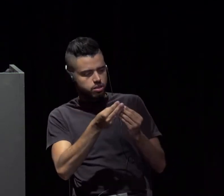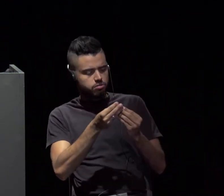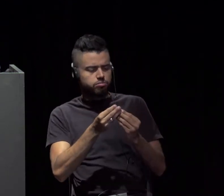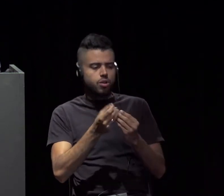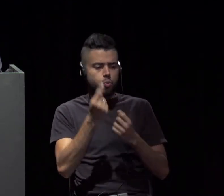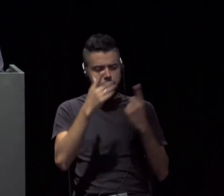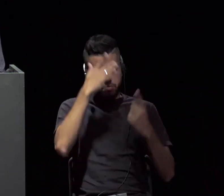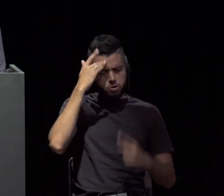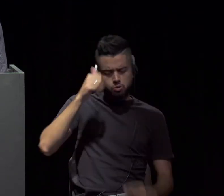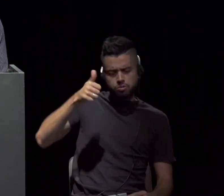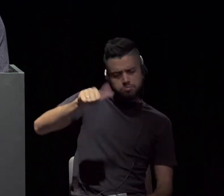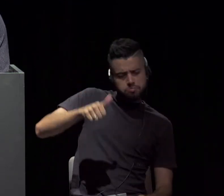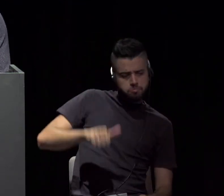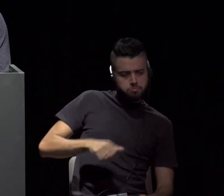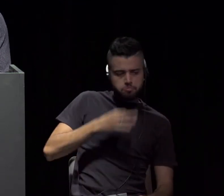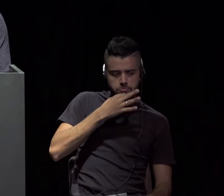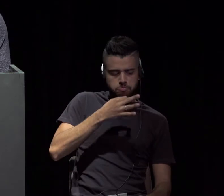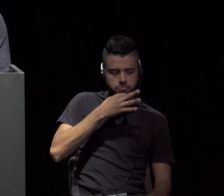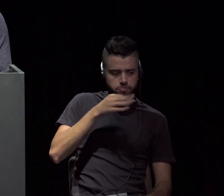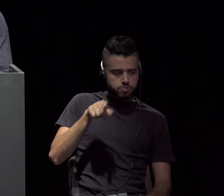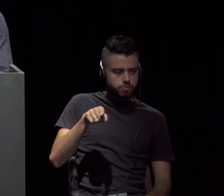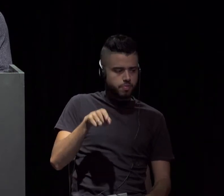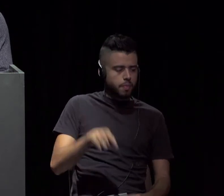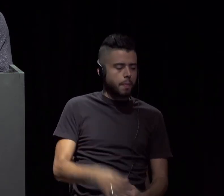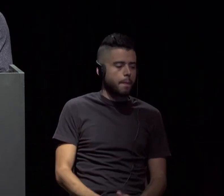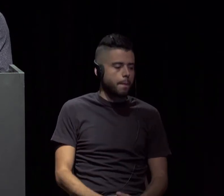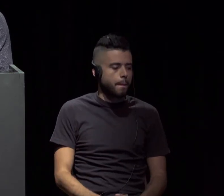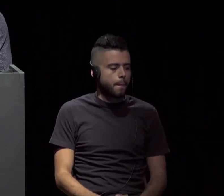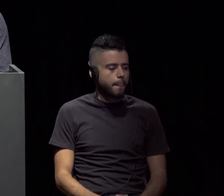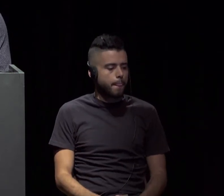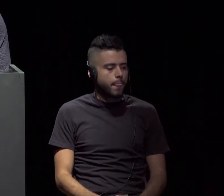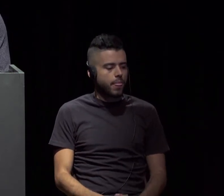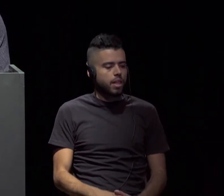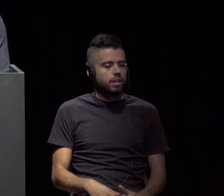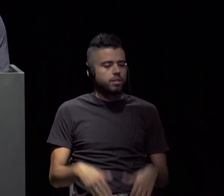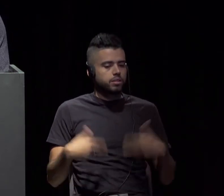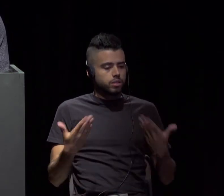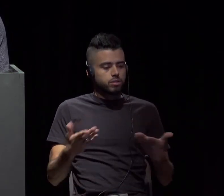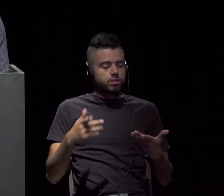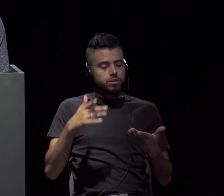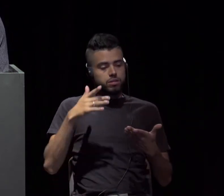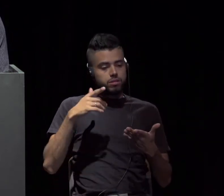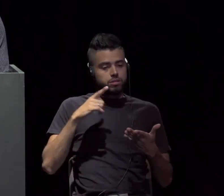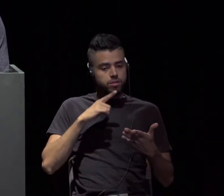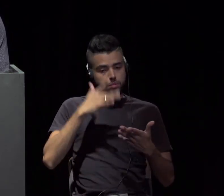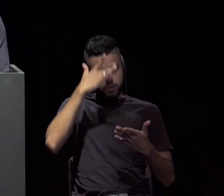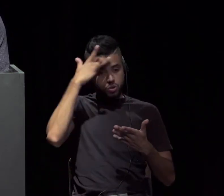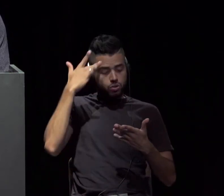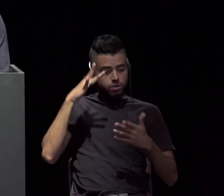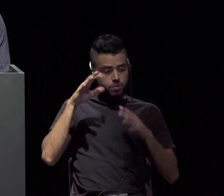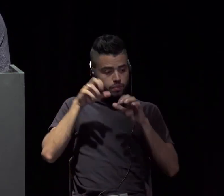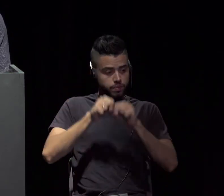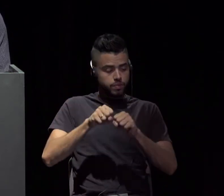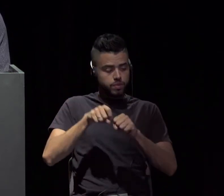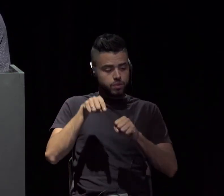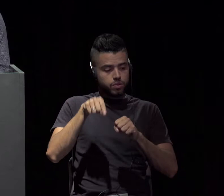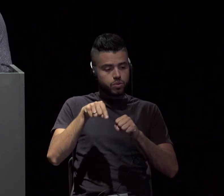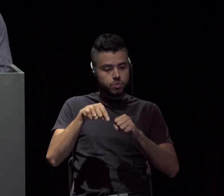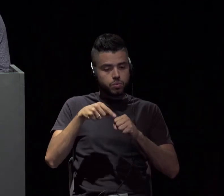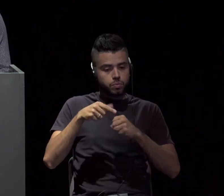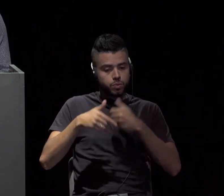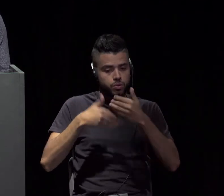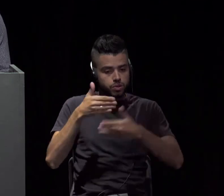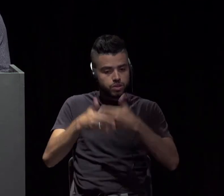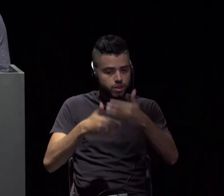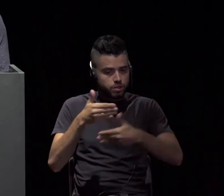Anatsui takes full ownership of the work's manufacture, which is indicative of his investment in its materiality, and